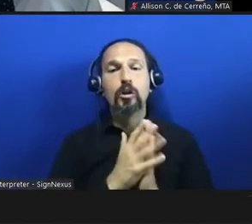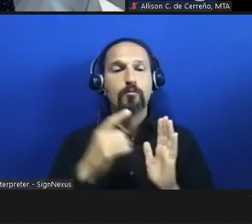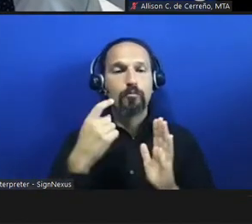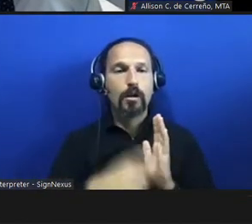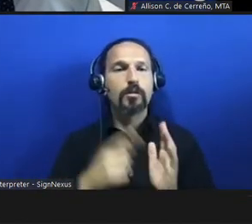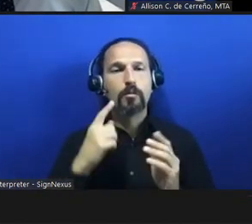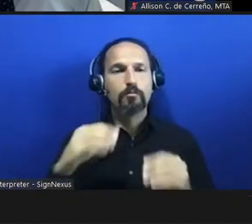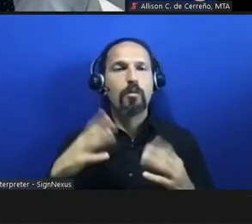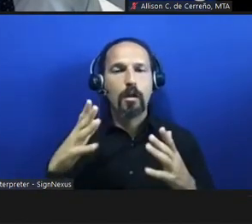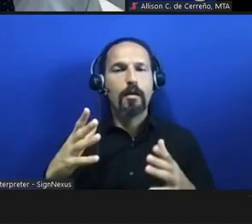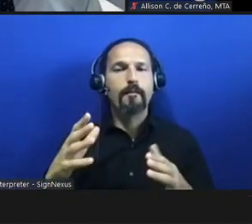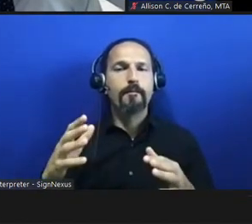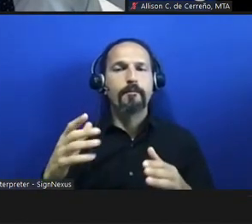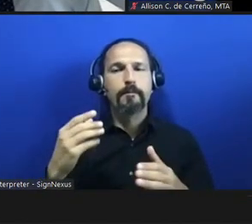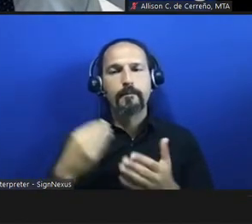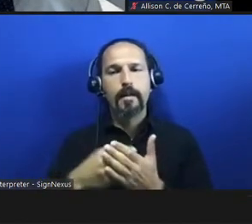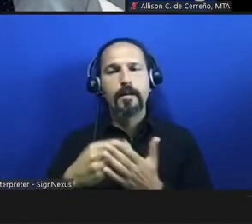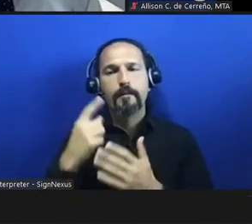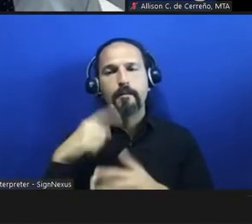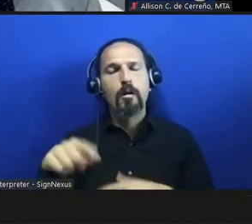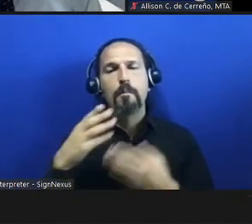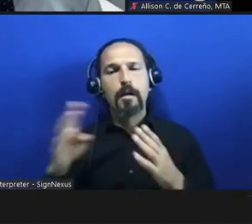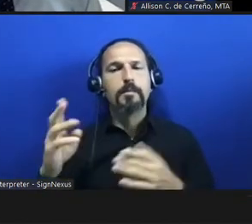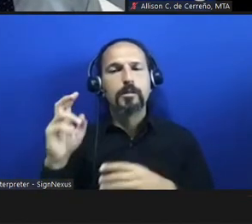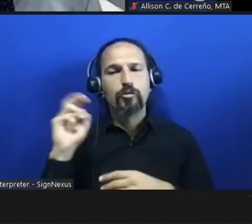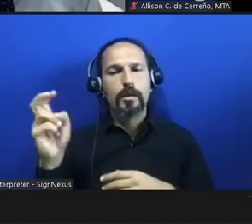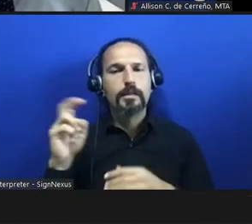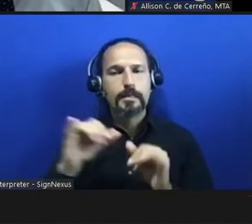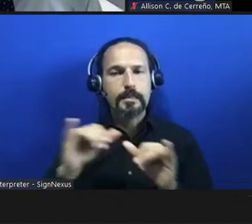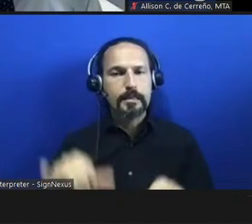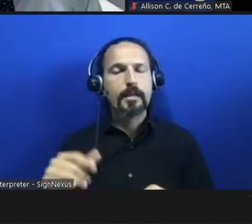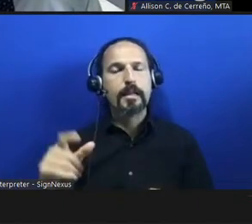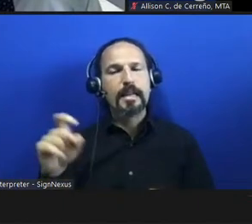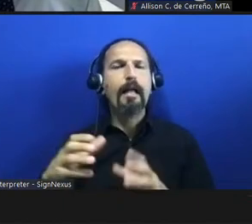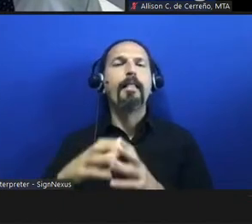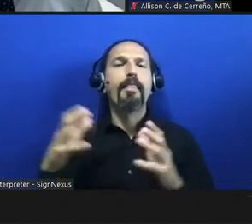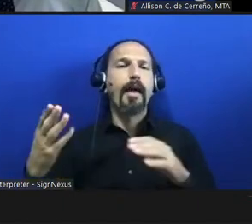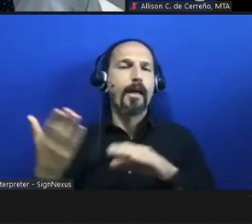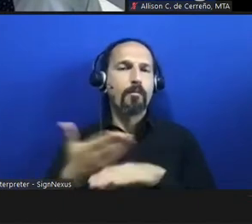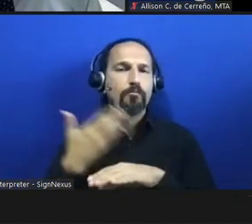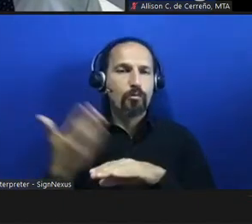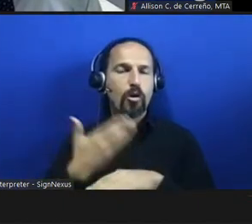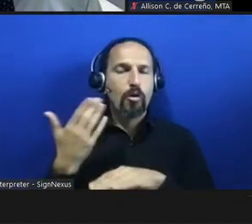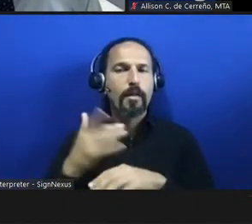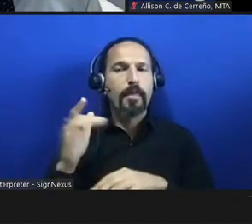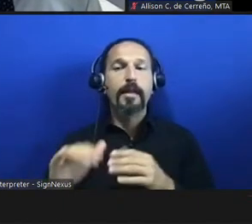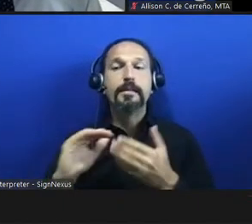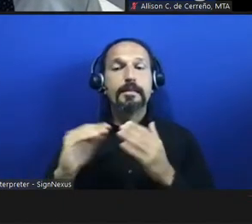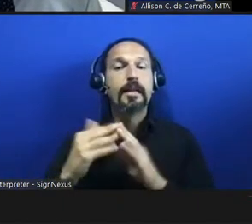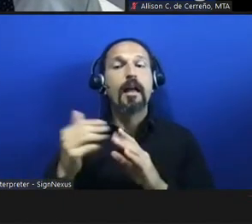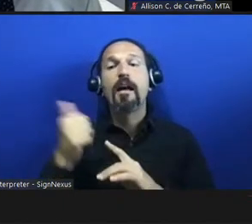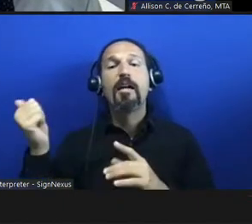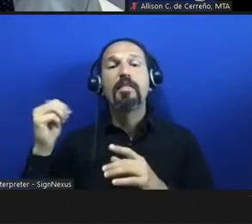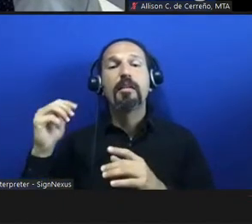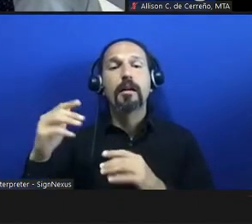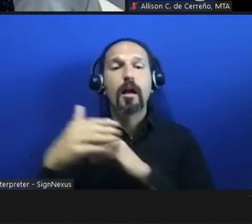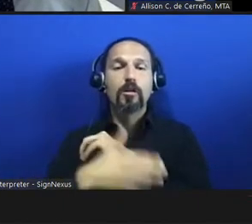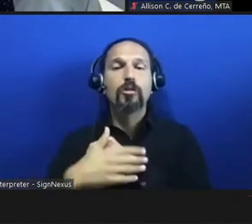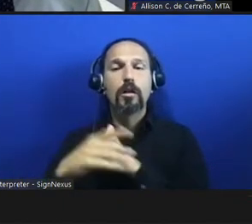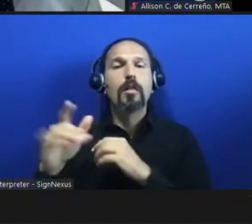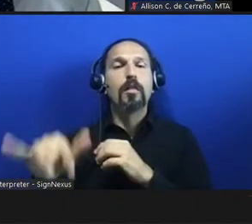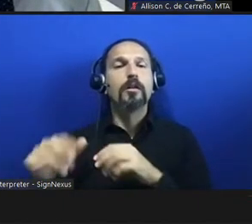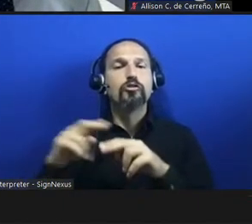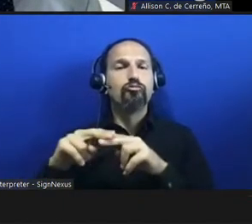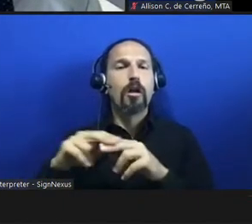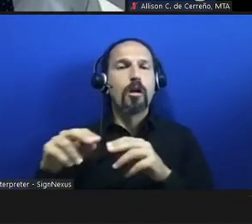will provide essential funding for our public transit system which is in need of a lot of improvements looking at cities in other countries that have trains that run on